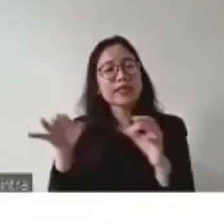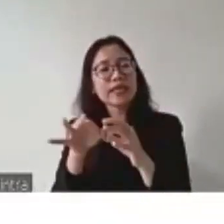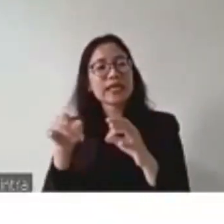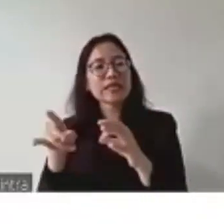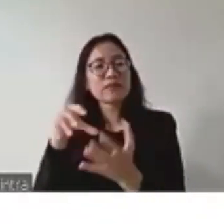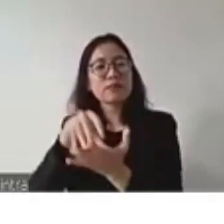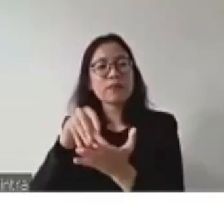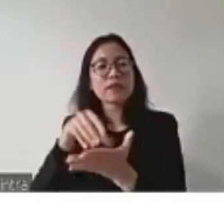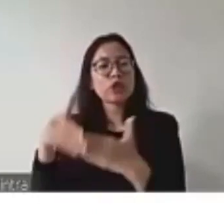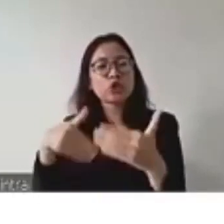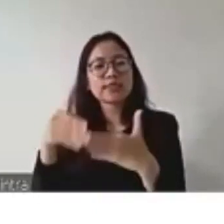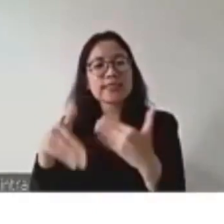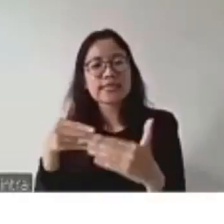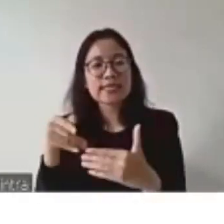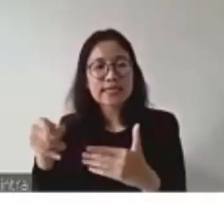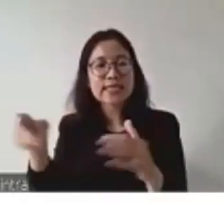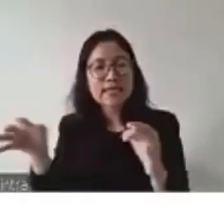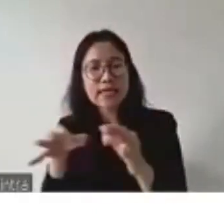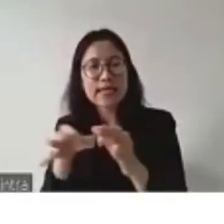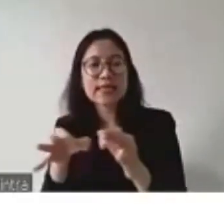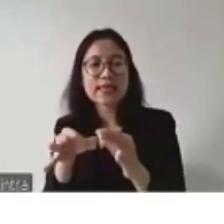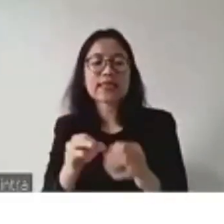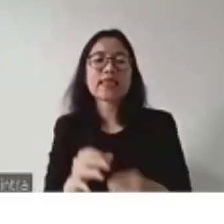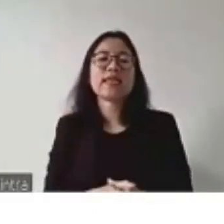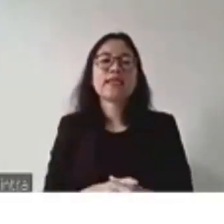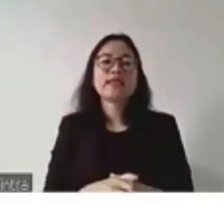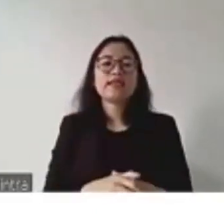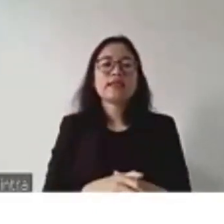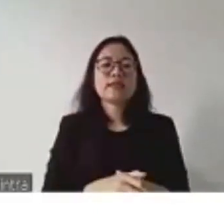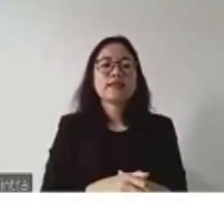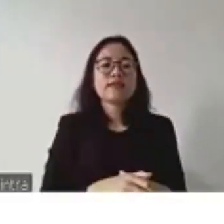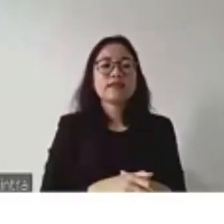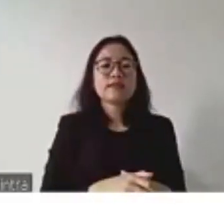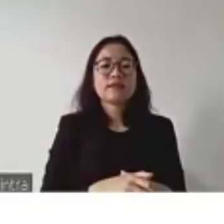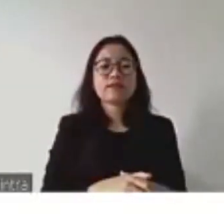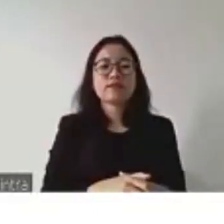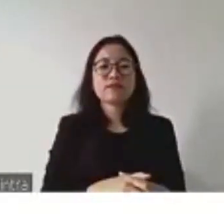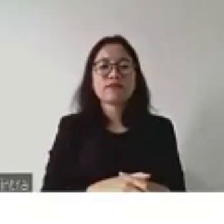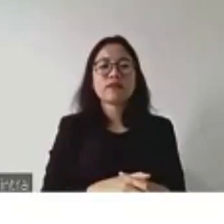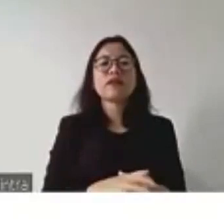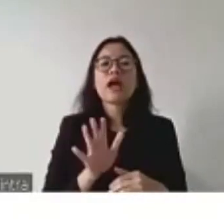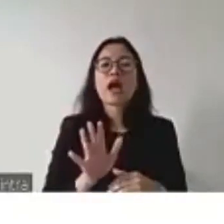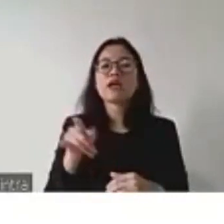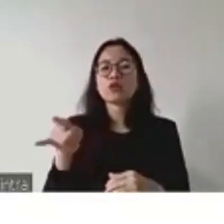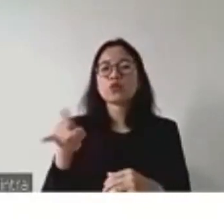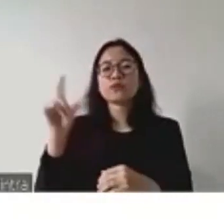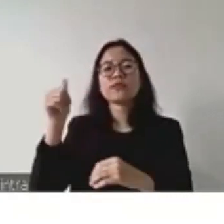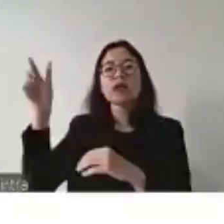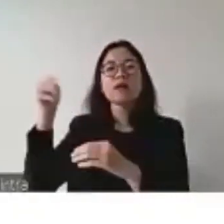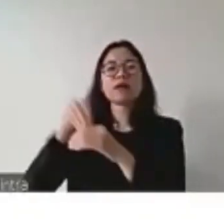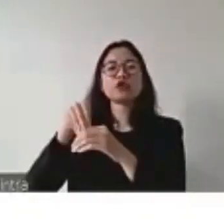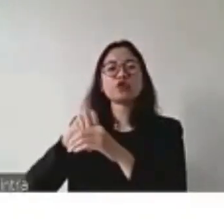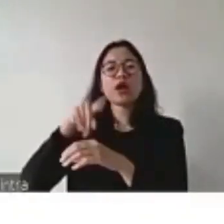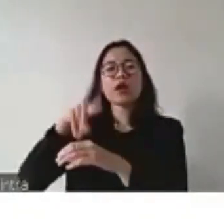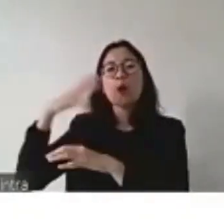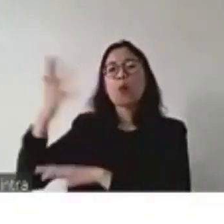contributed more from that forest fire as well as industrial area. So that is actually my